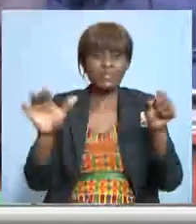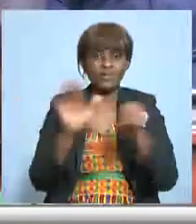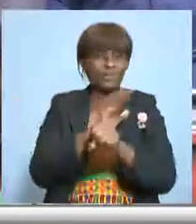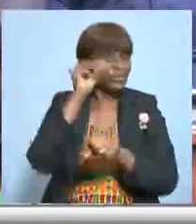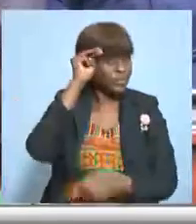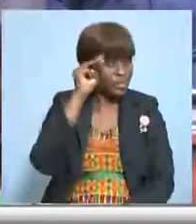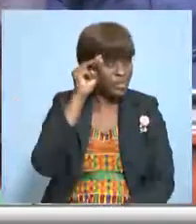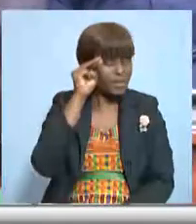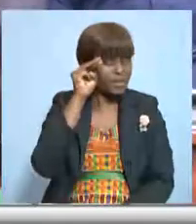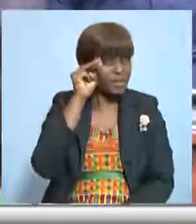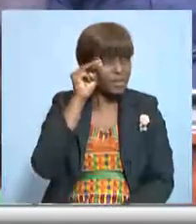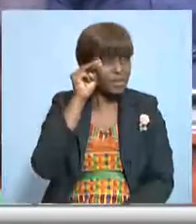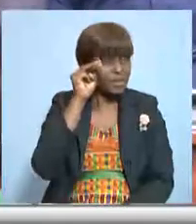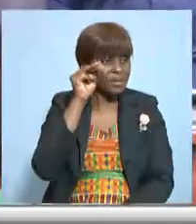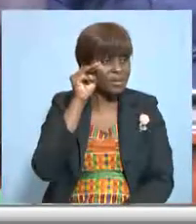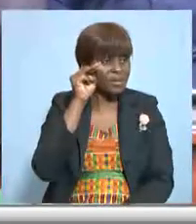ministry.